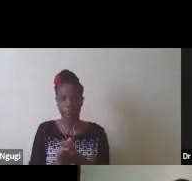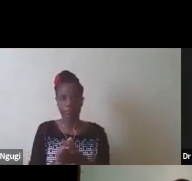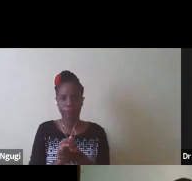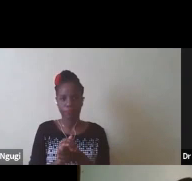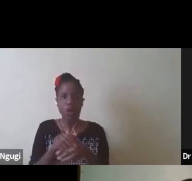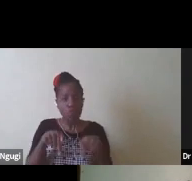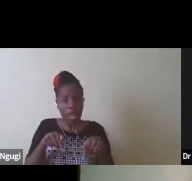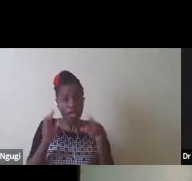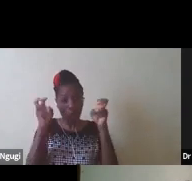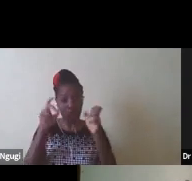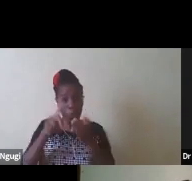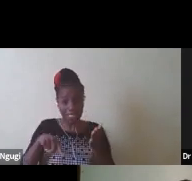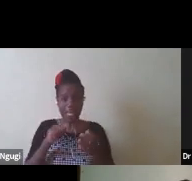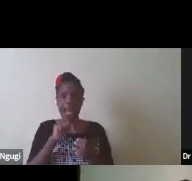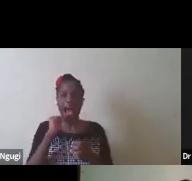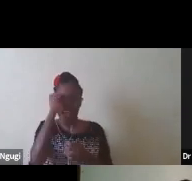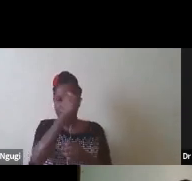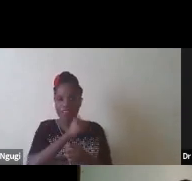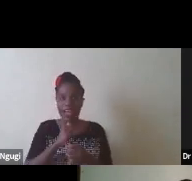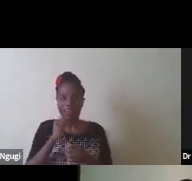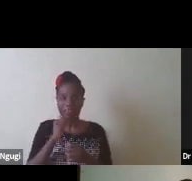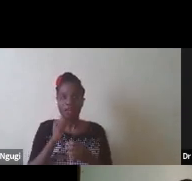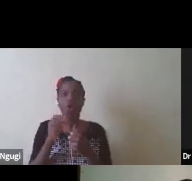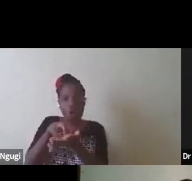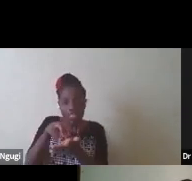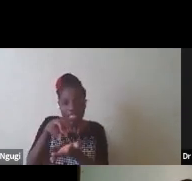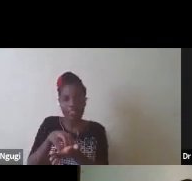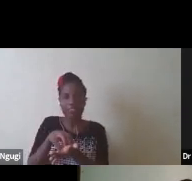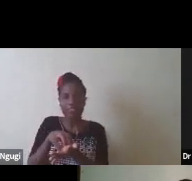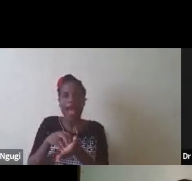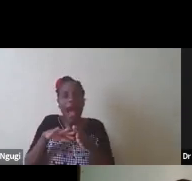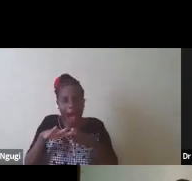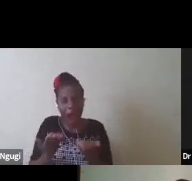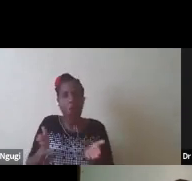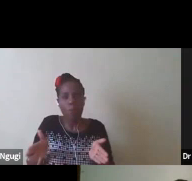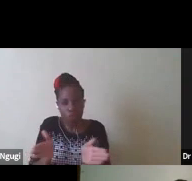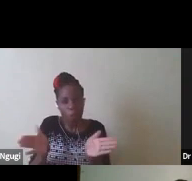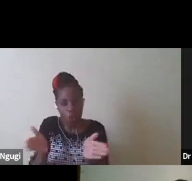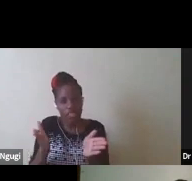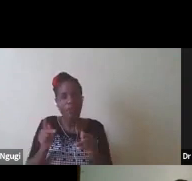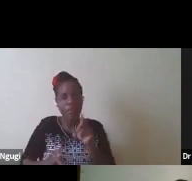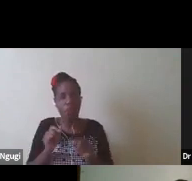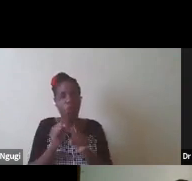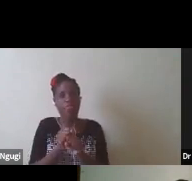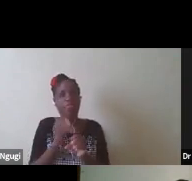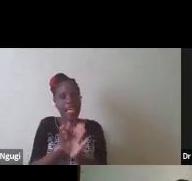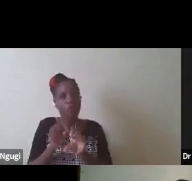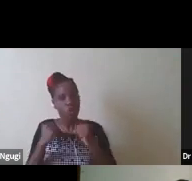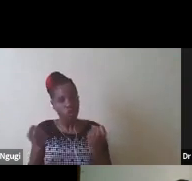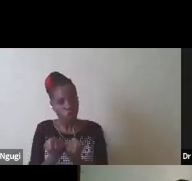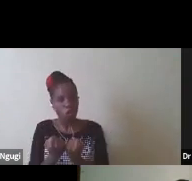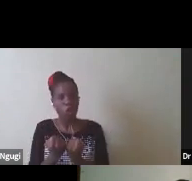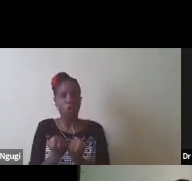African context, and this is to promote the rights of persons with psychosocial, intellectual, and cognitive disabilities during this time of